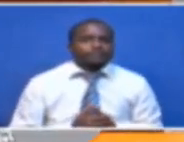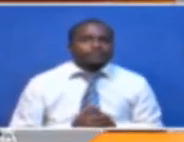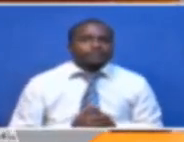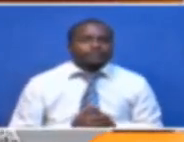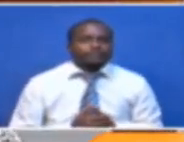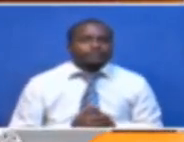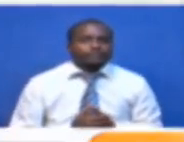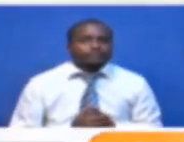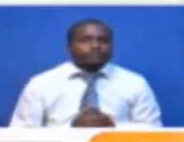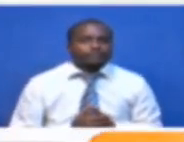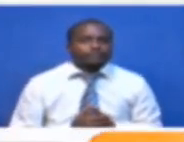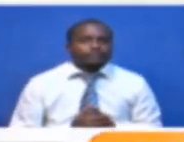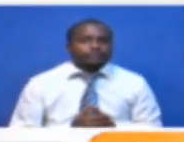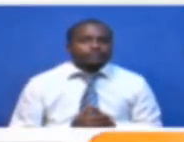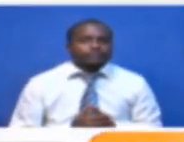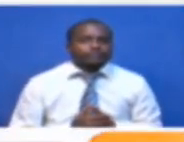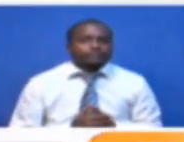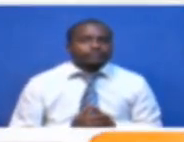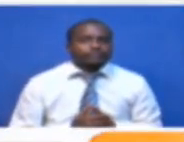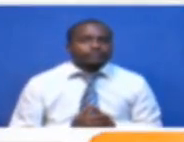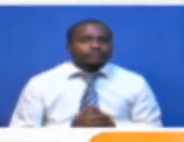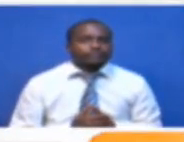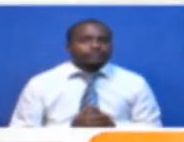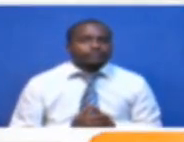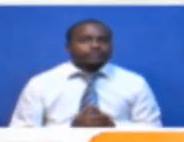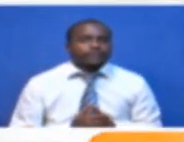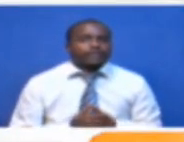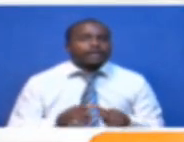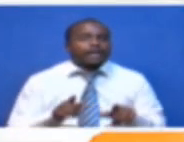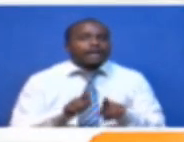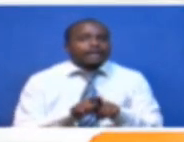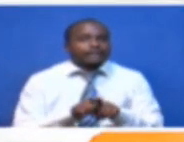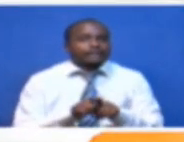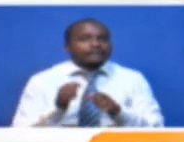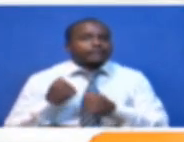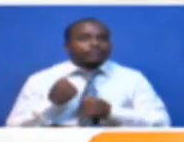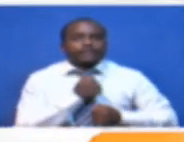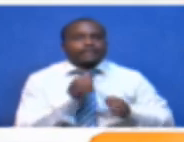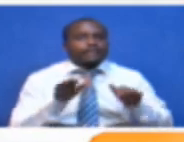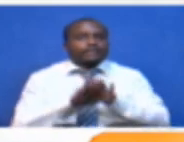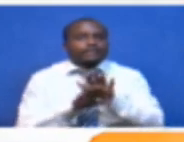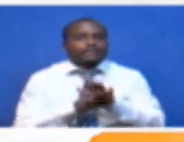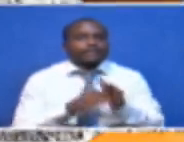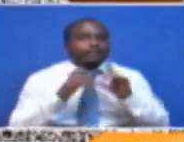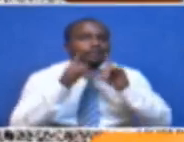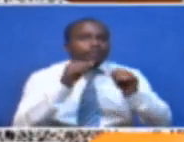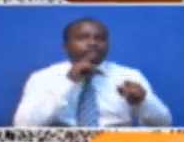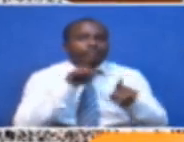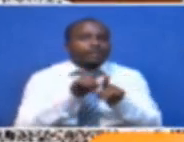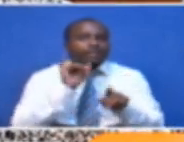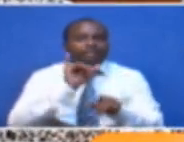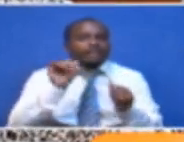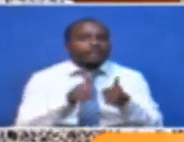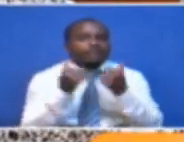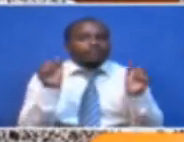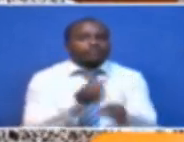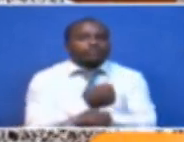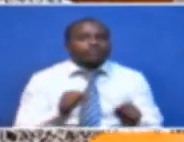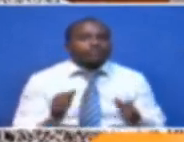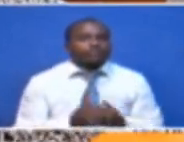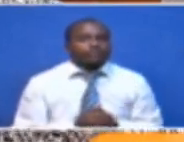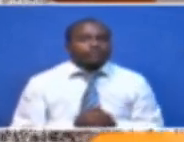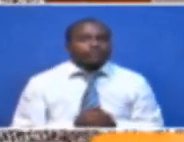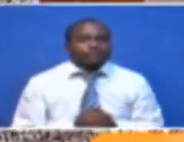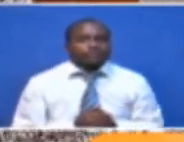Army as or Air Force? As a military assistant to Mulinge, he told his brother that it cannot happen.